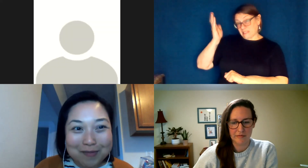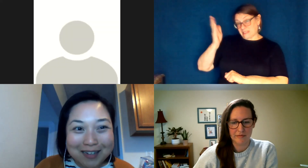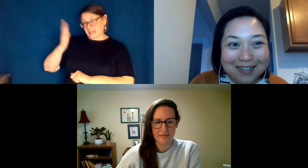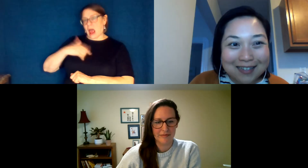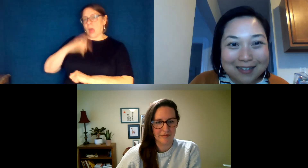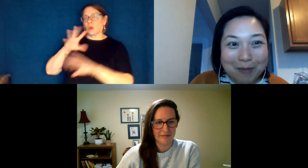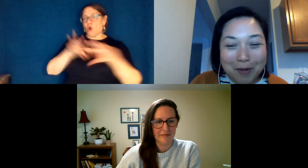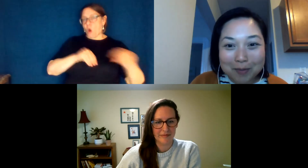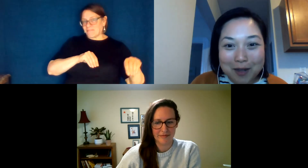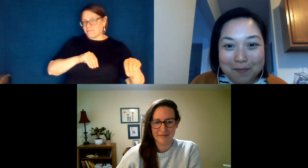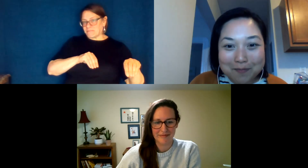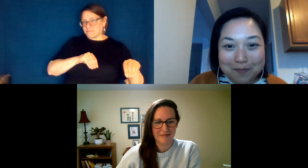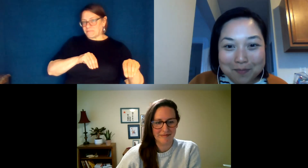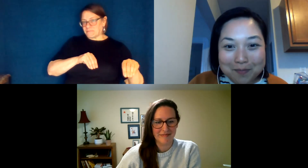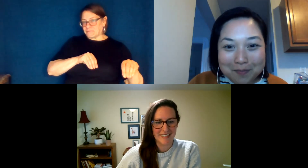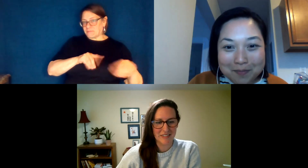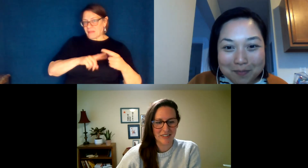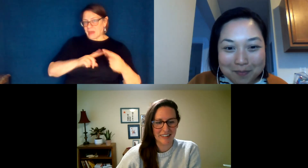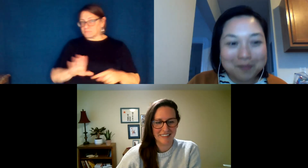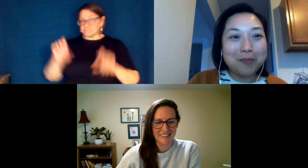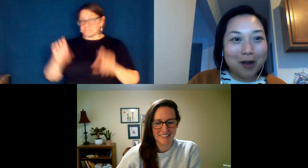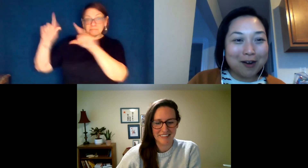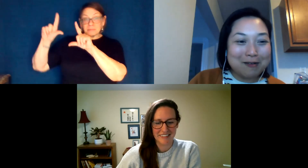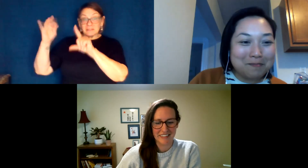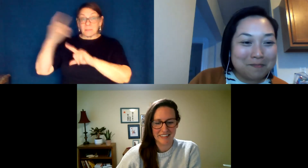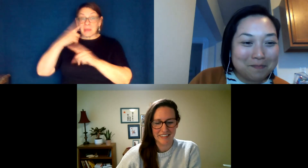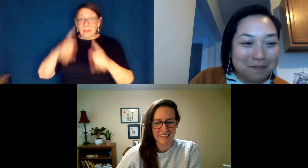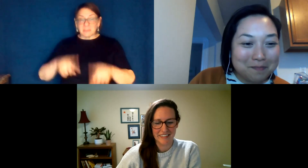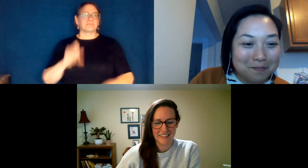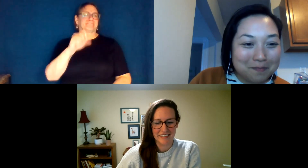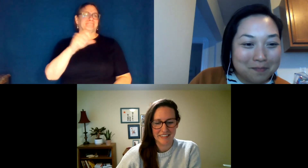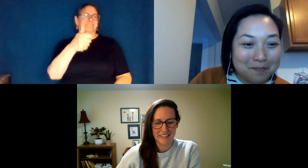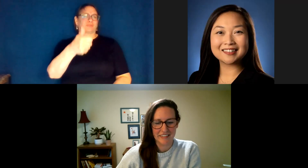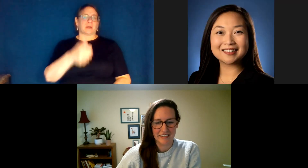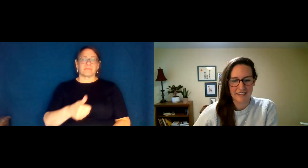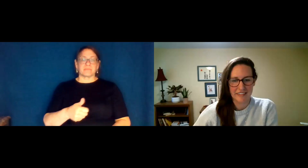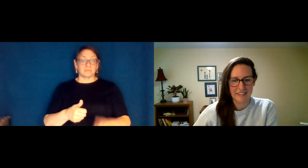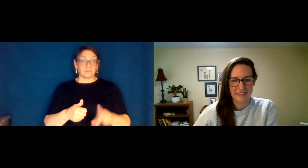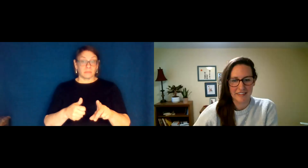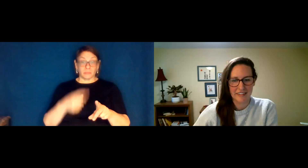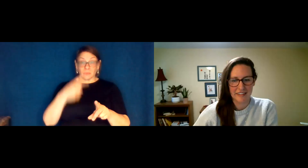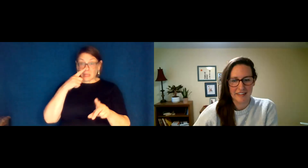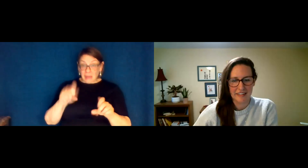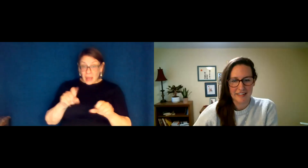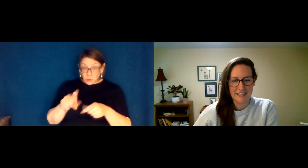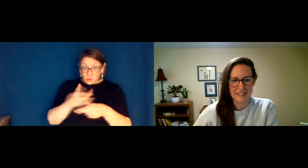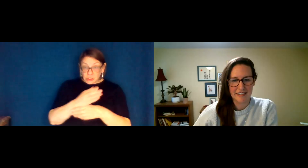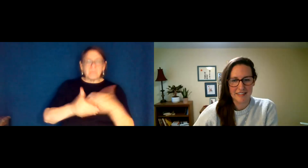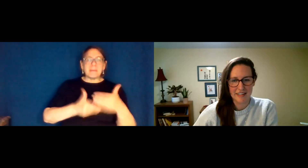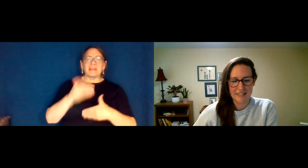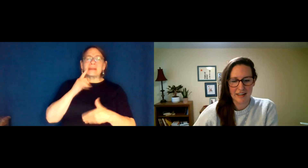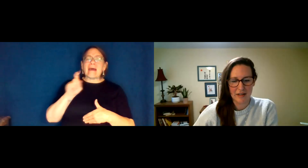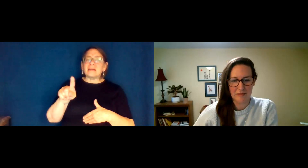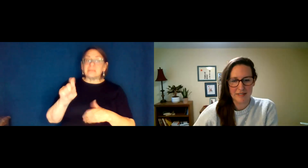in the interim unless something pops up. Sounds great. All right. So are you able to share right now, Anise? It